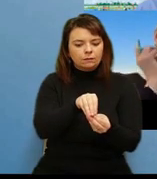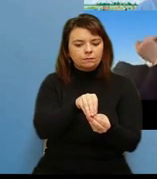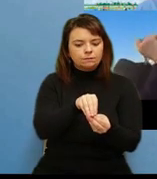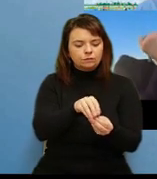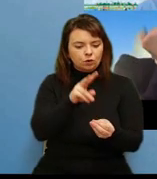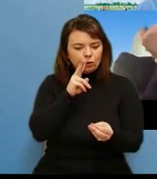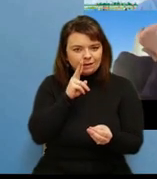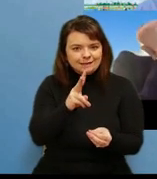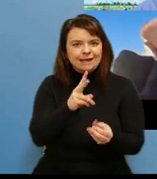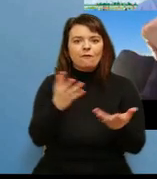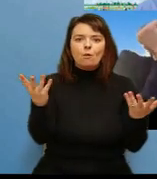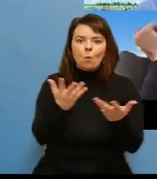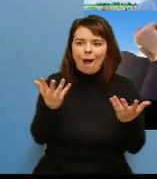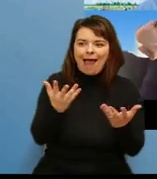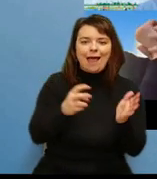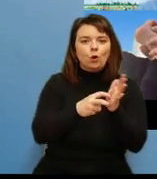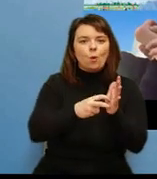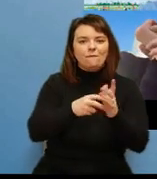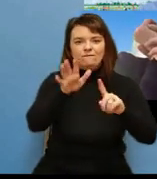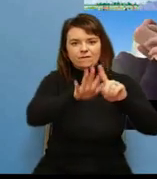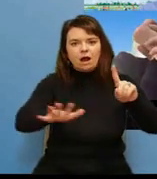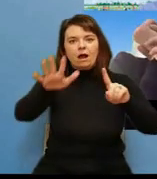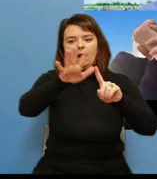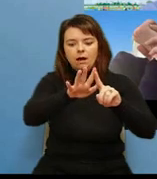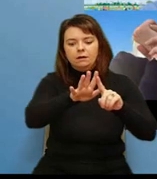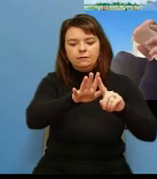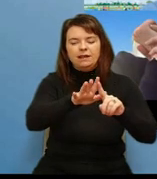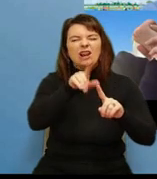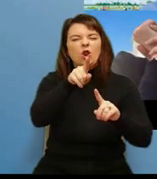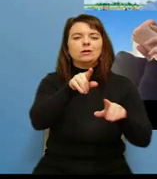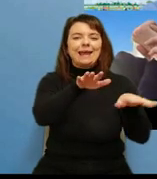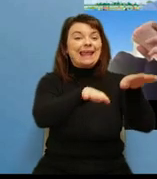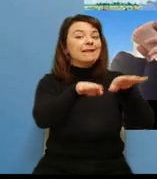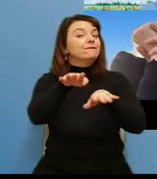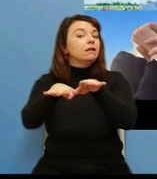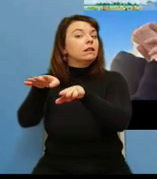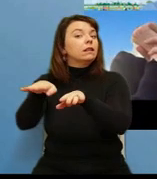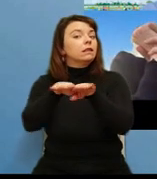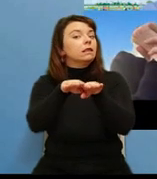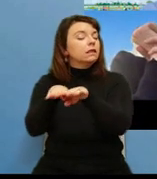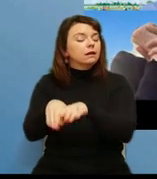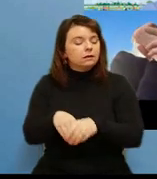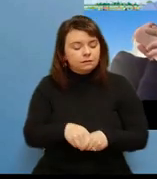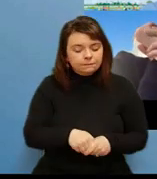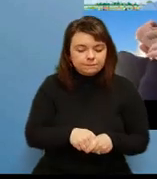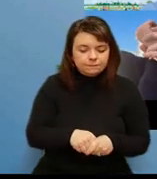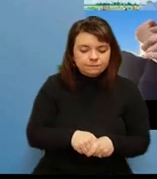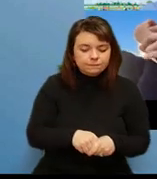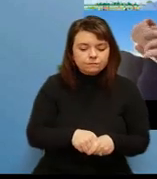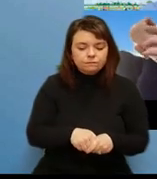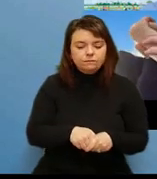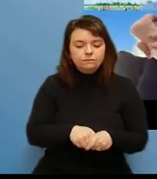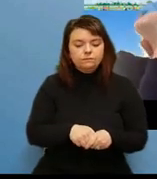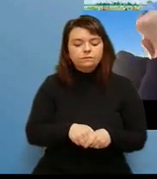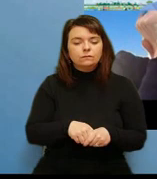can see there's a small table there that just shows you the distribution of where all the practices are. And it looks like they're just about